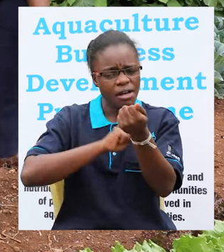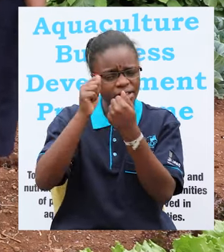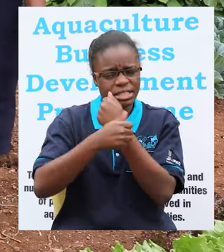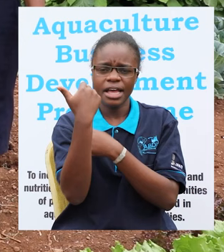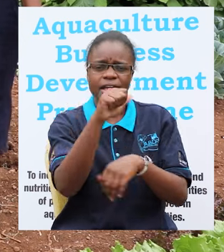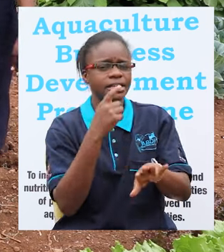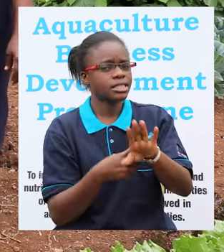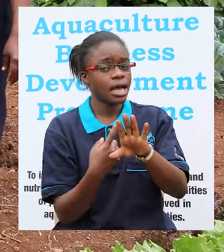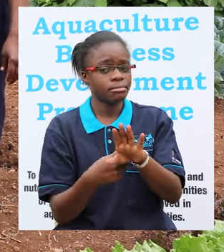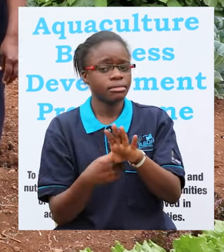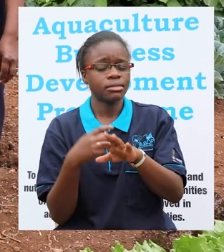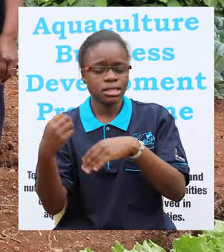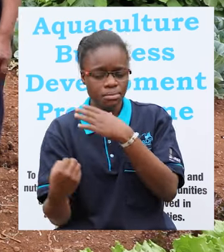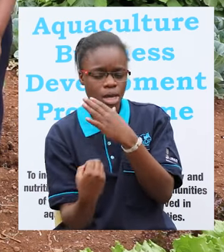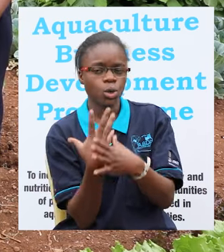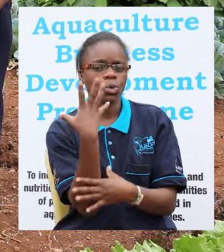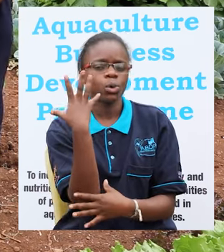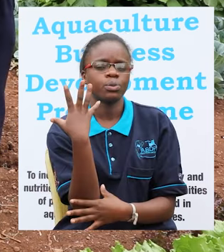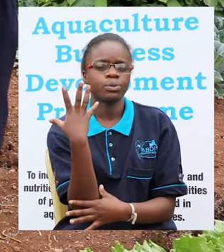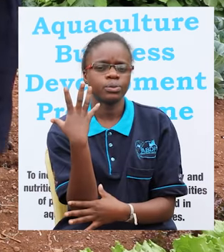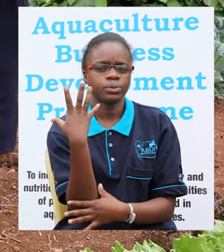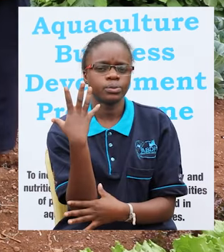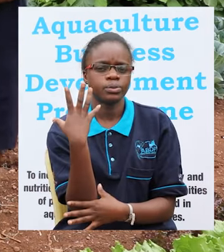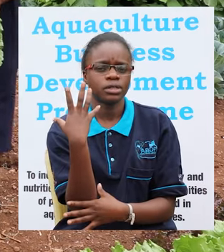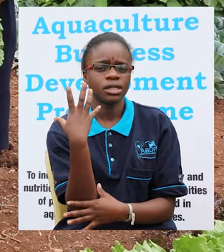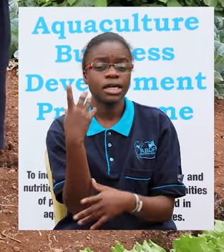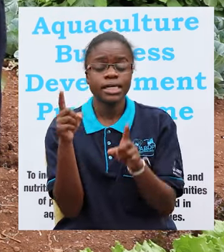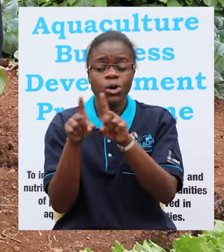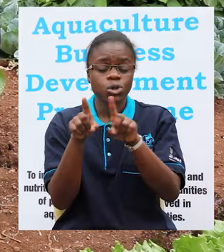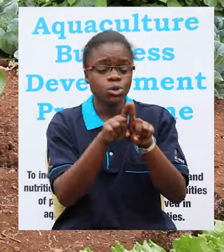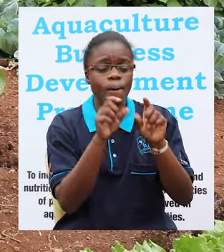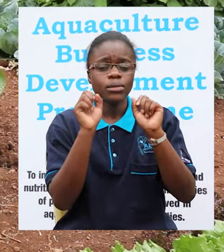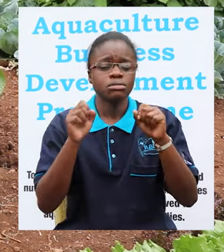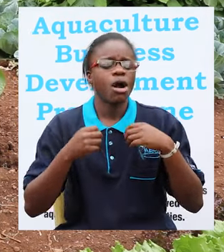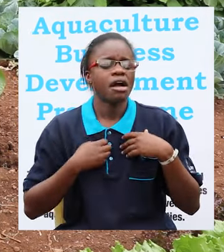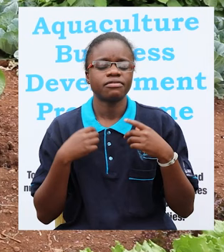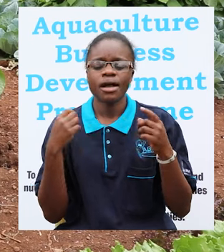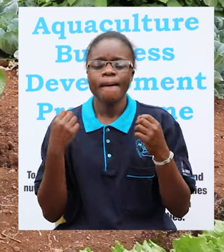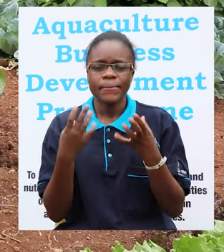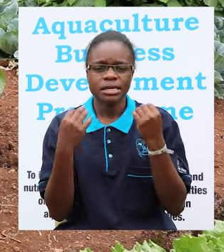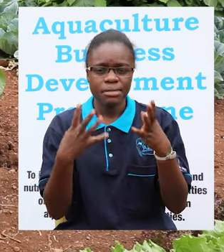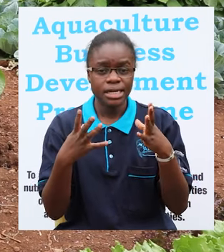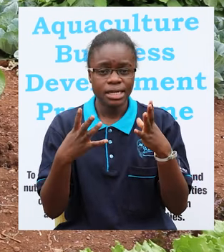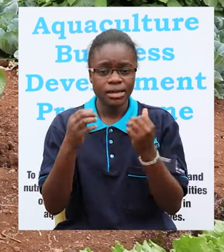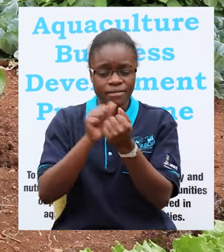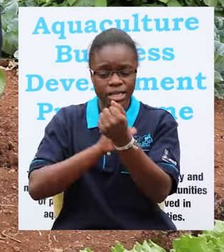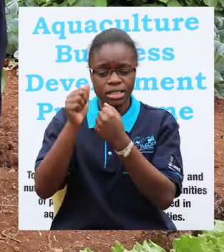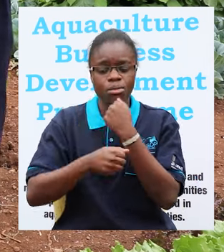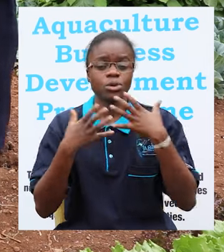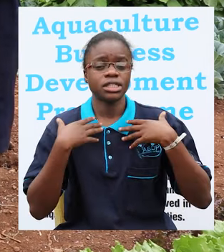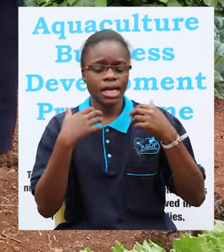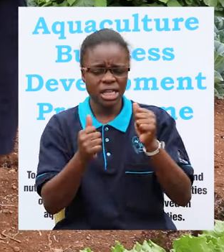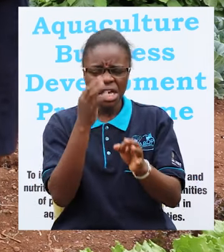harvest in good time so that your vegetables are able to grow and give you more vegetables every time. When you don't have